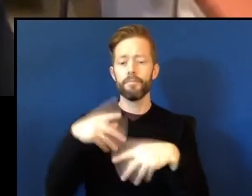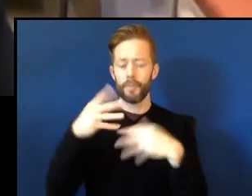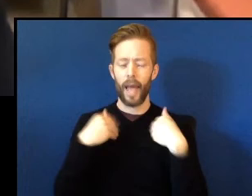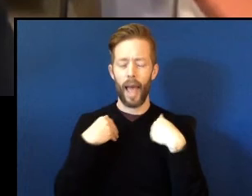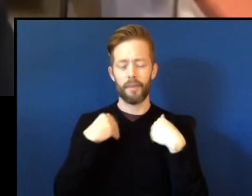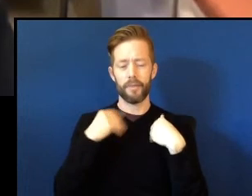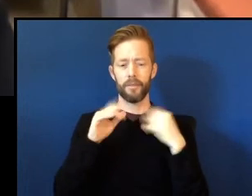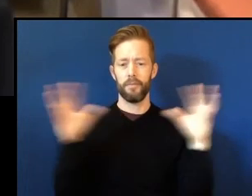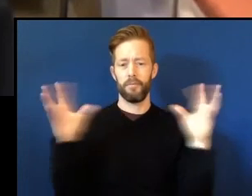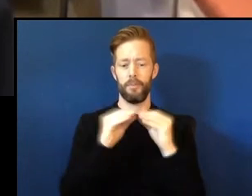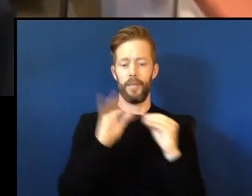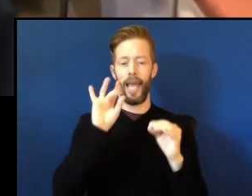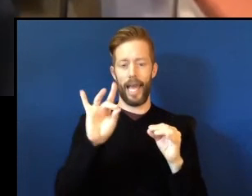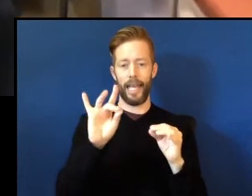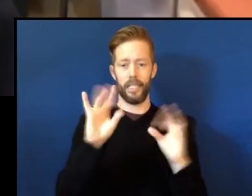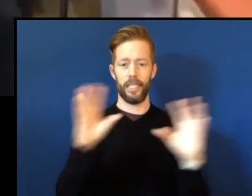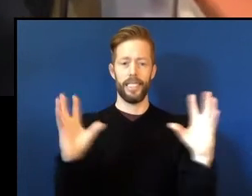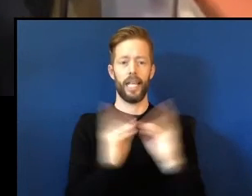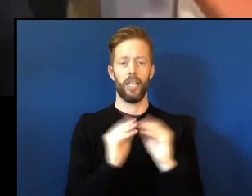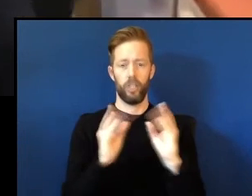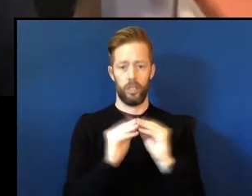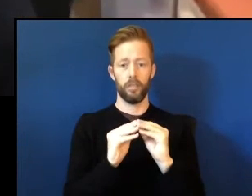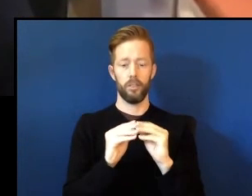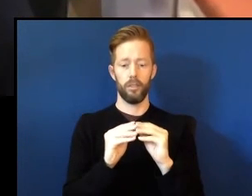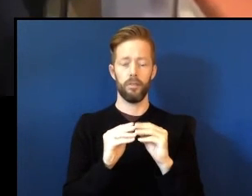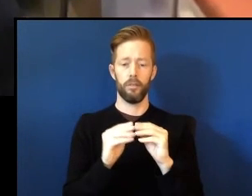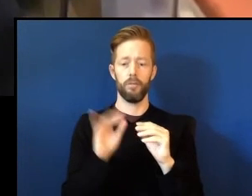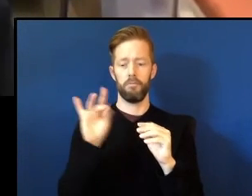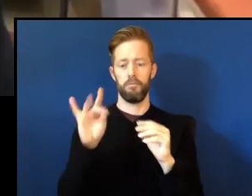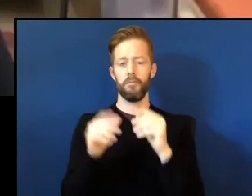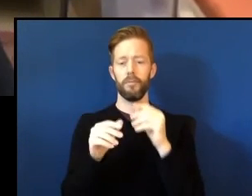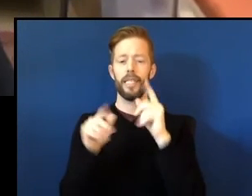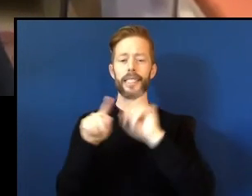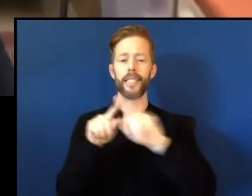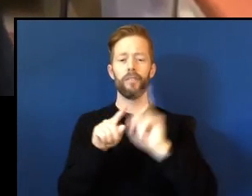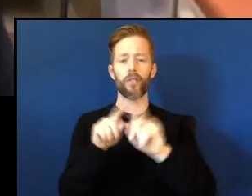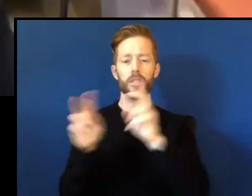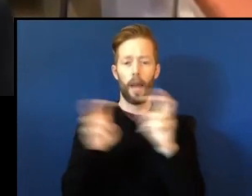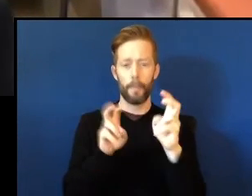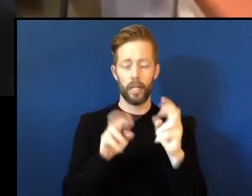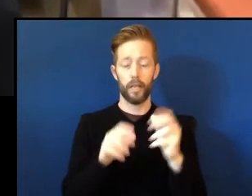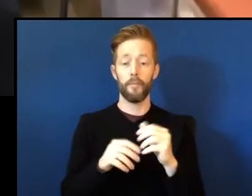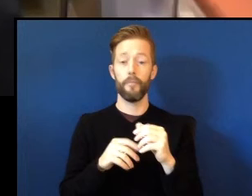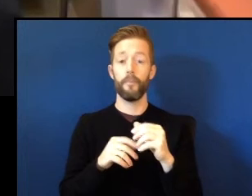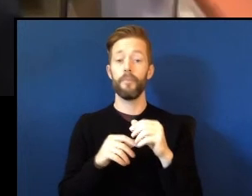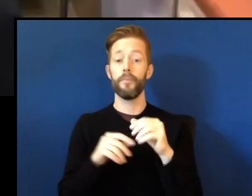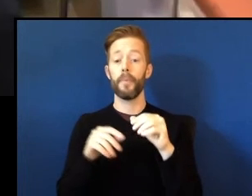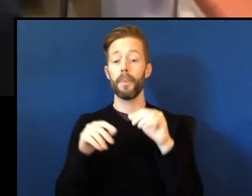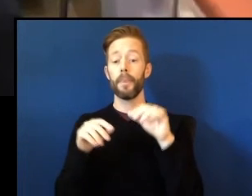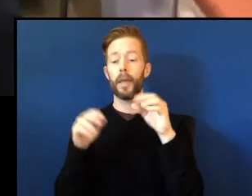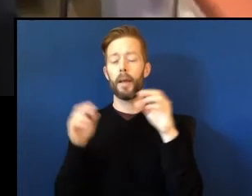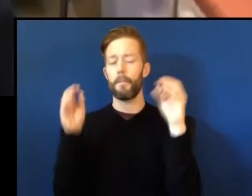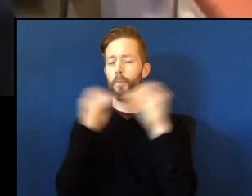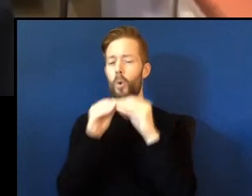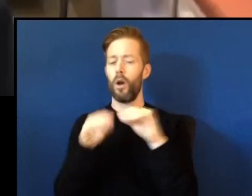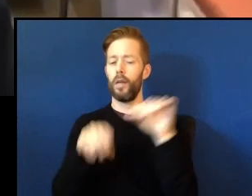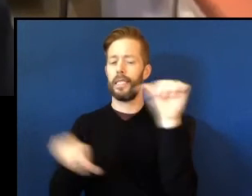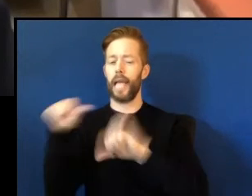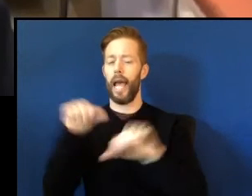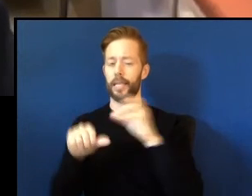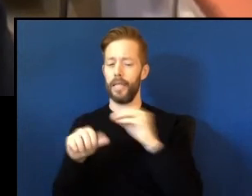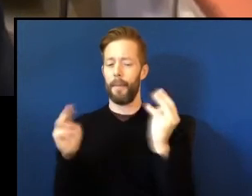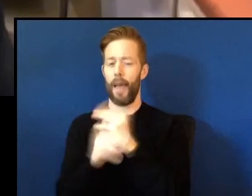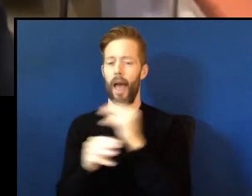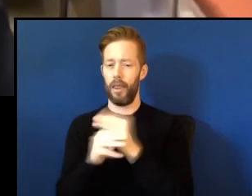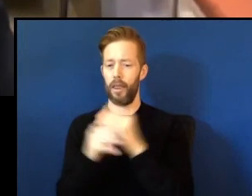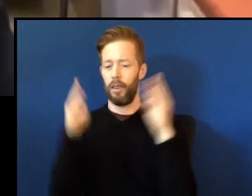8 sessions, each one focused on a different science or math topic. And more science and math as opposed to STEM in